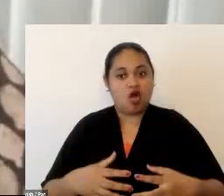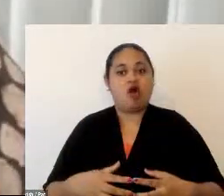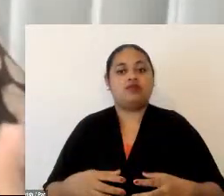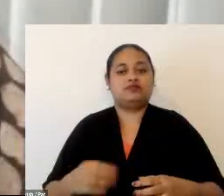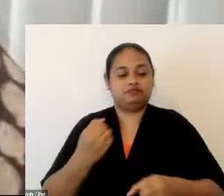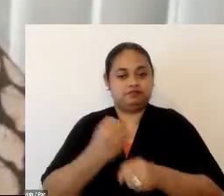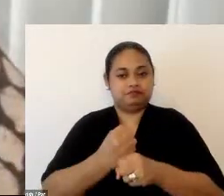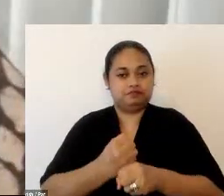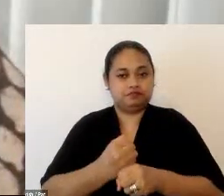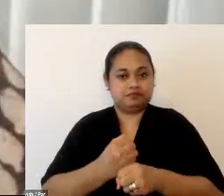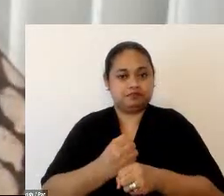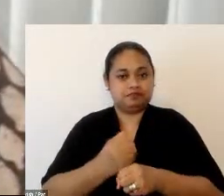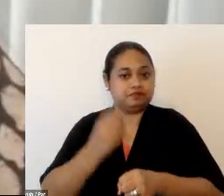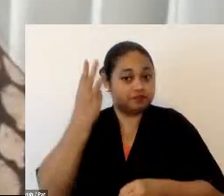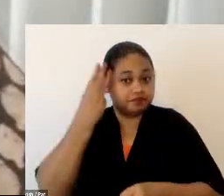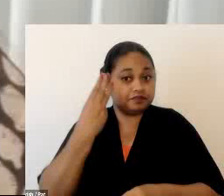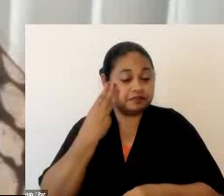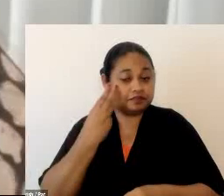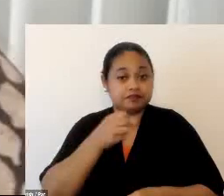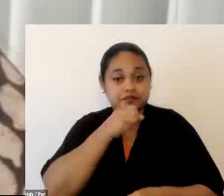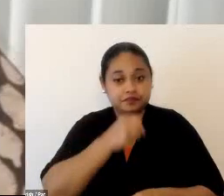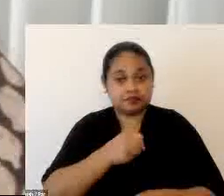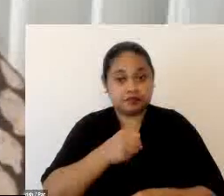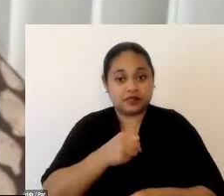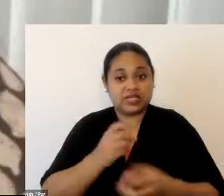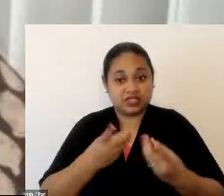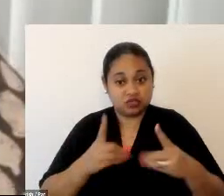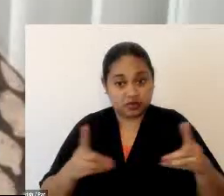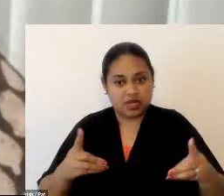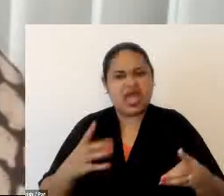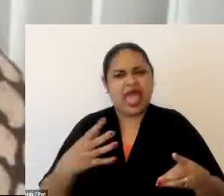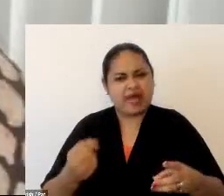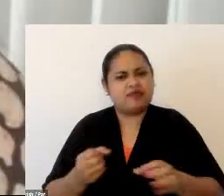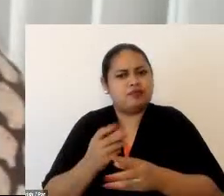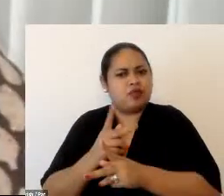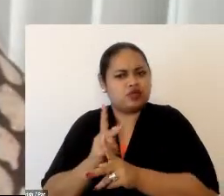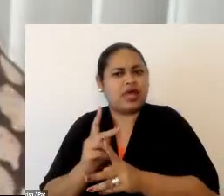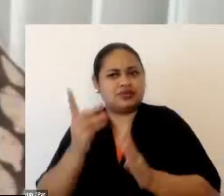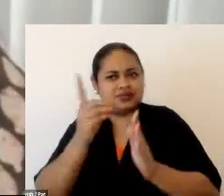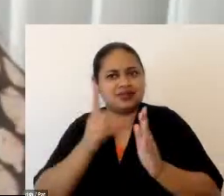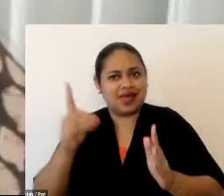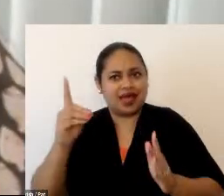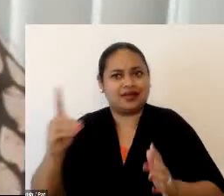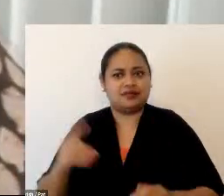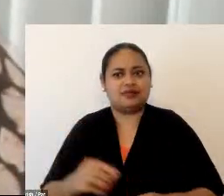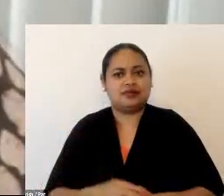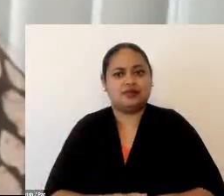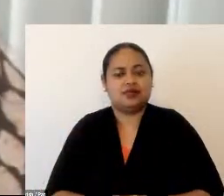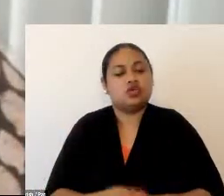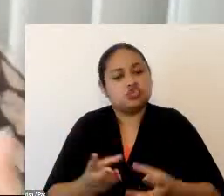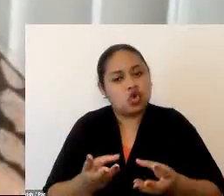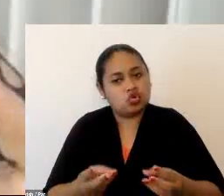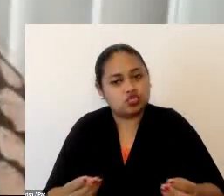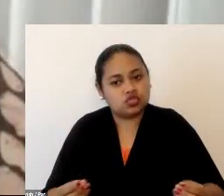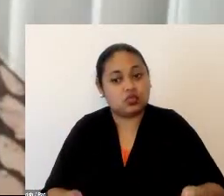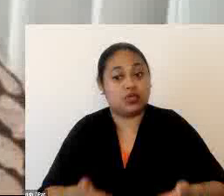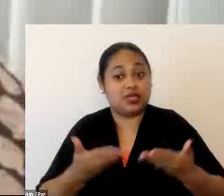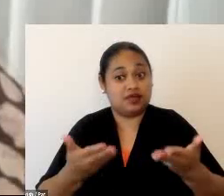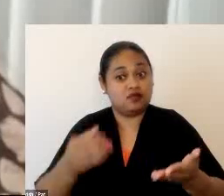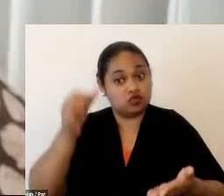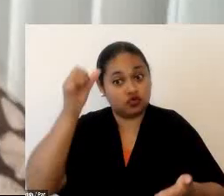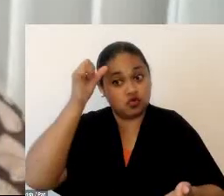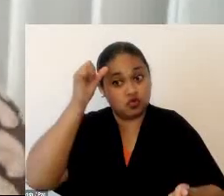discrimination. Otherwise, the products that they design, you know, otherwise the solution that they give, you know, I mean, even despite